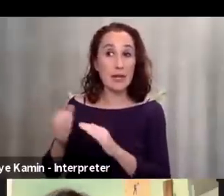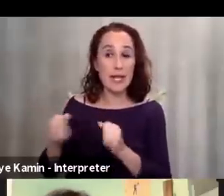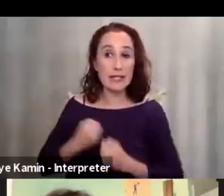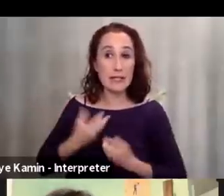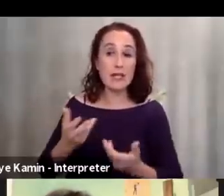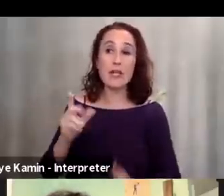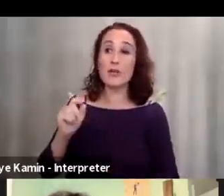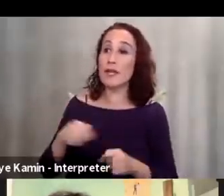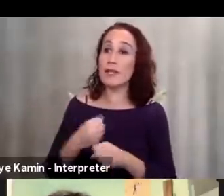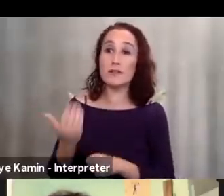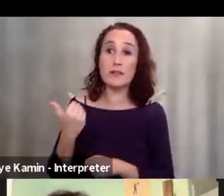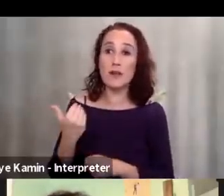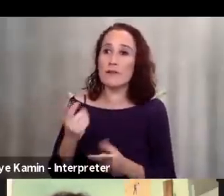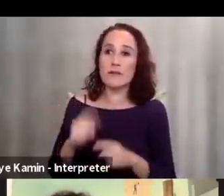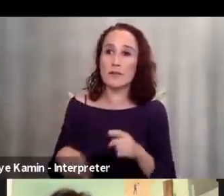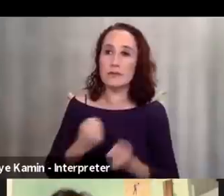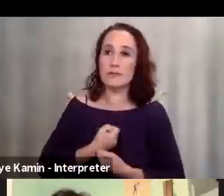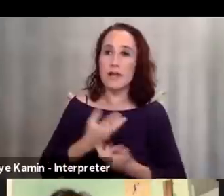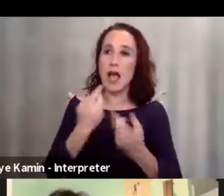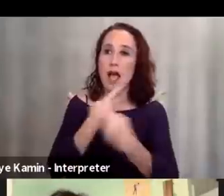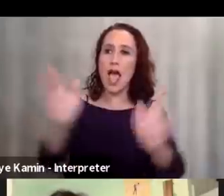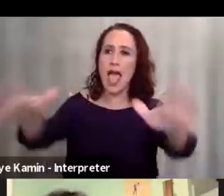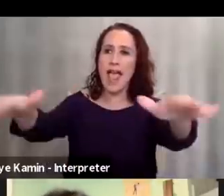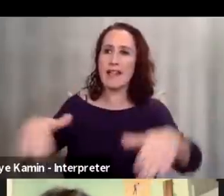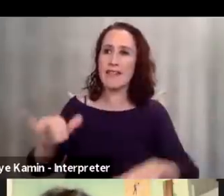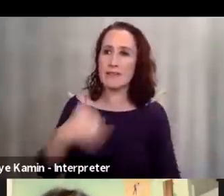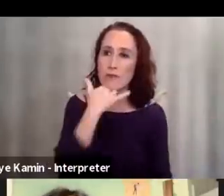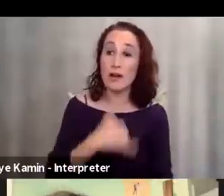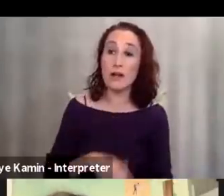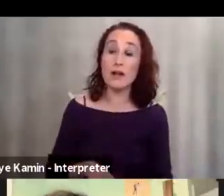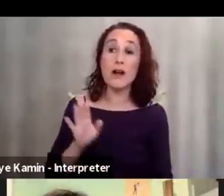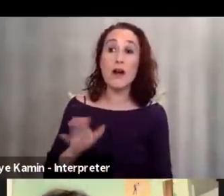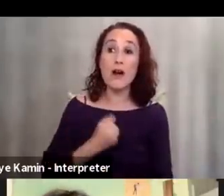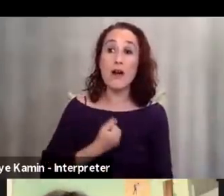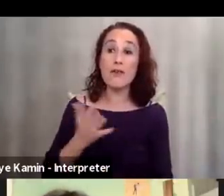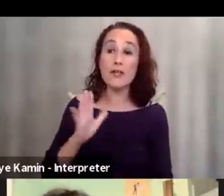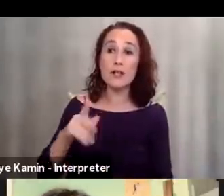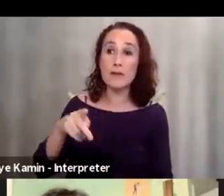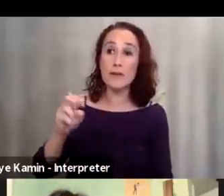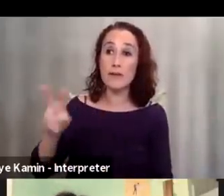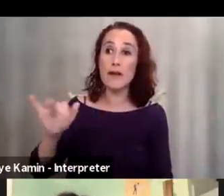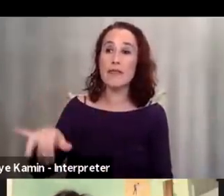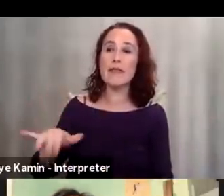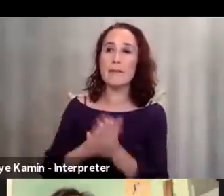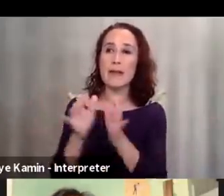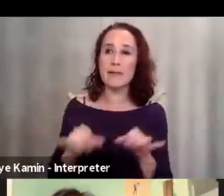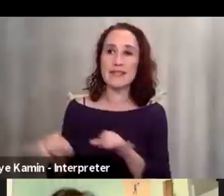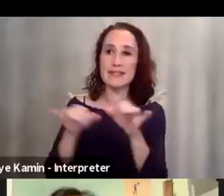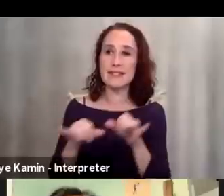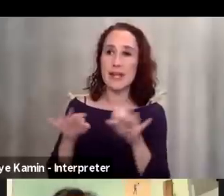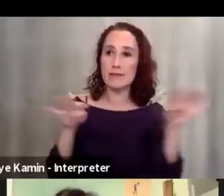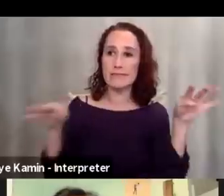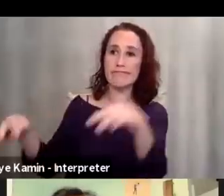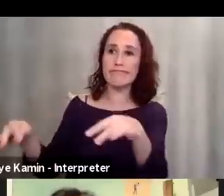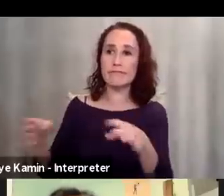years ago, nobody could have done that. And that her voice and her point of view would have been the standard bearer. And so I